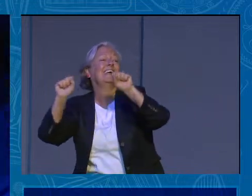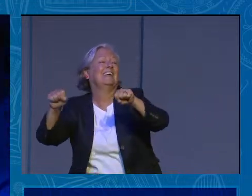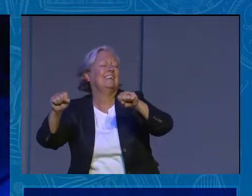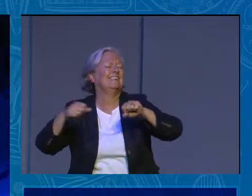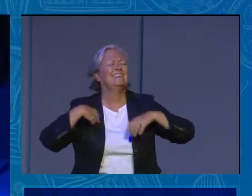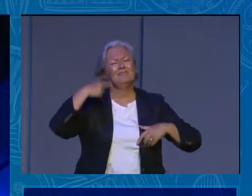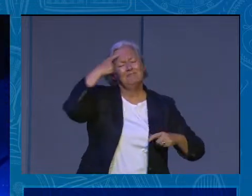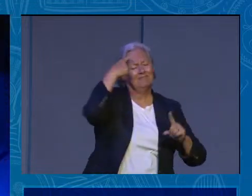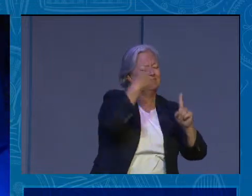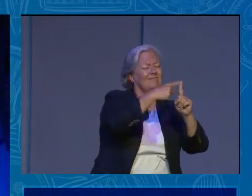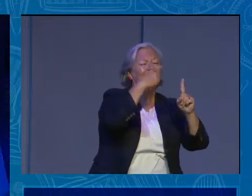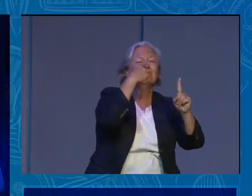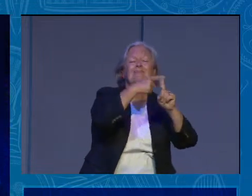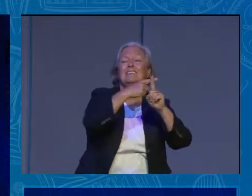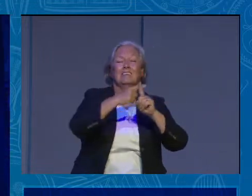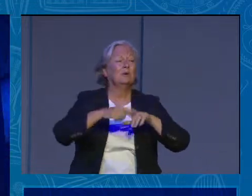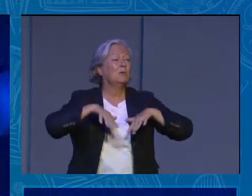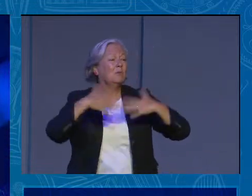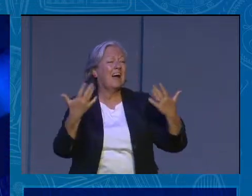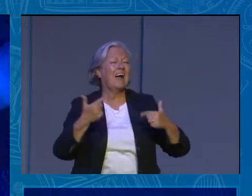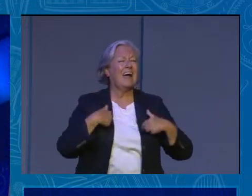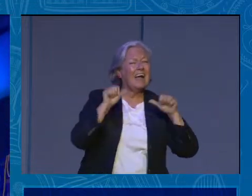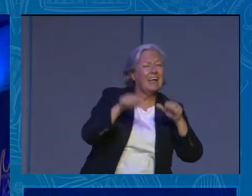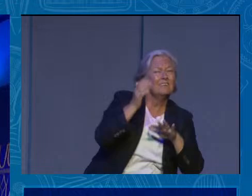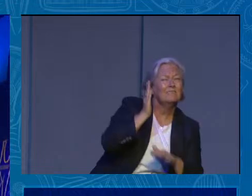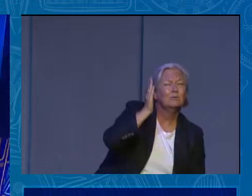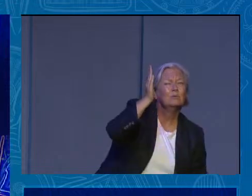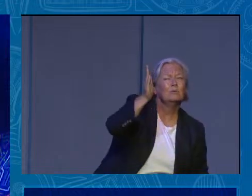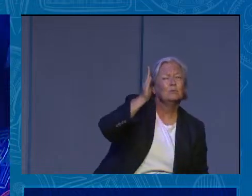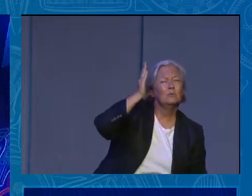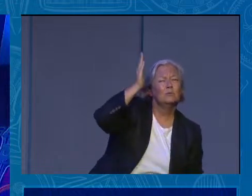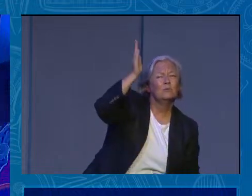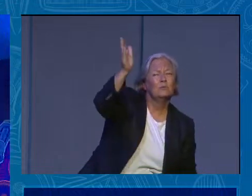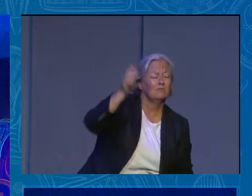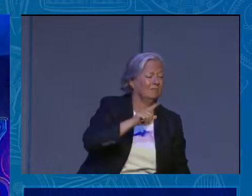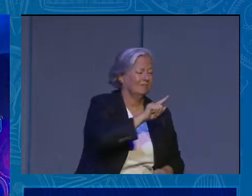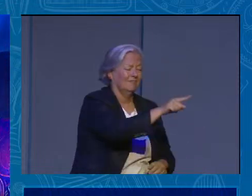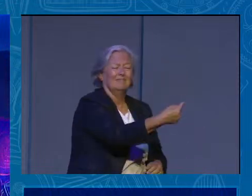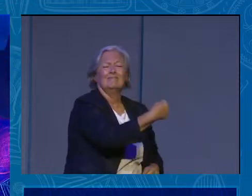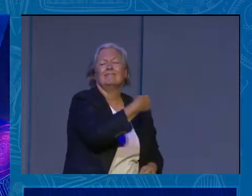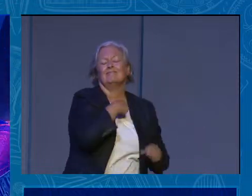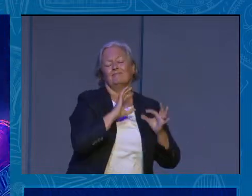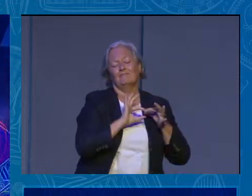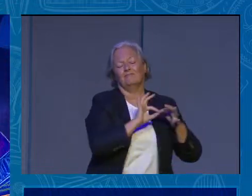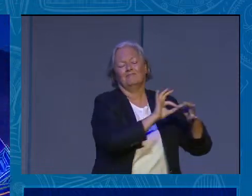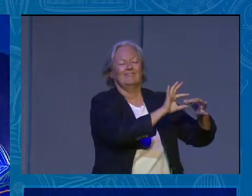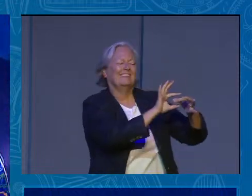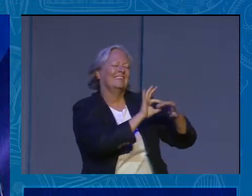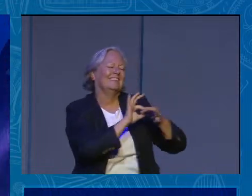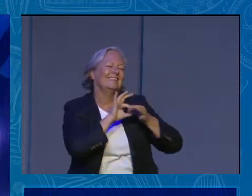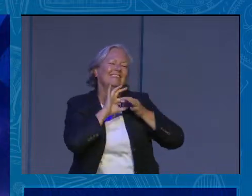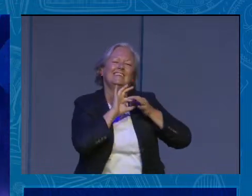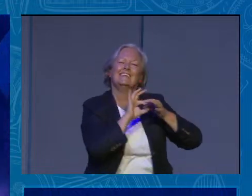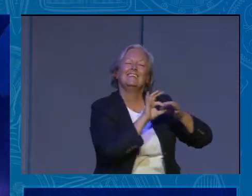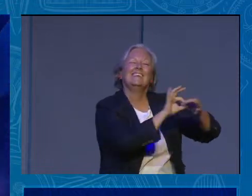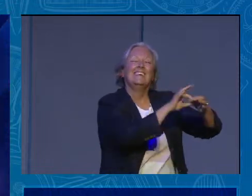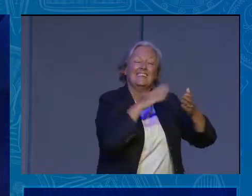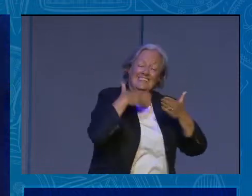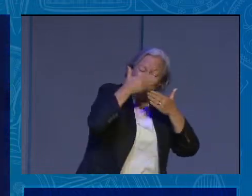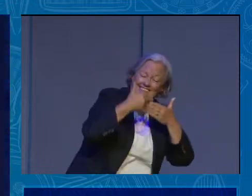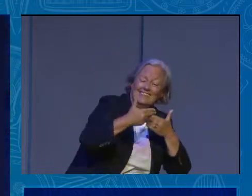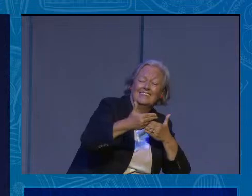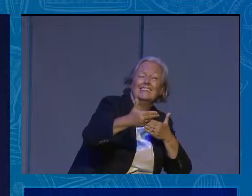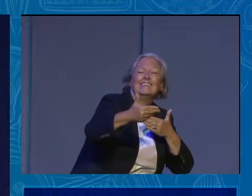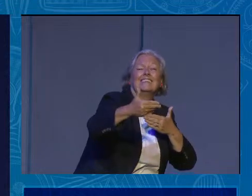awake. I think of what the world could be, a vision of the one I see. A million